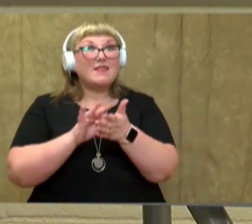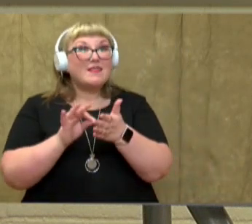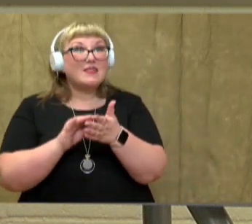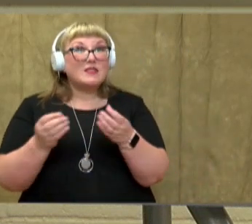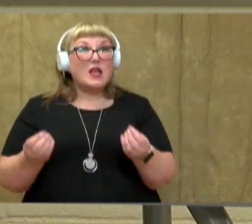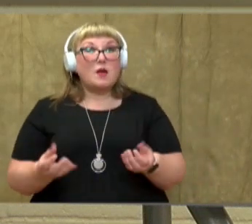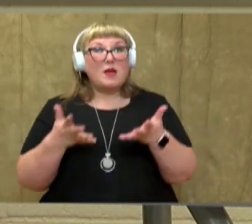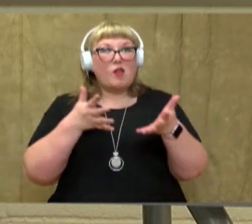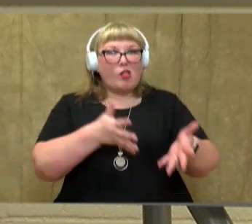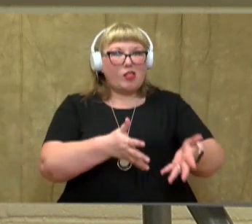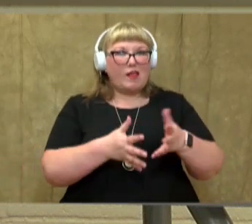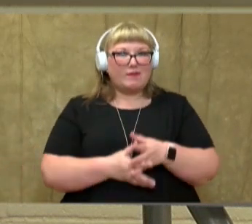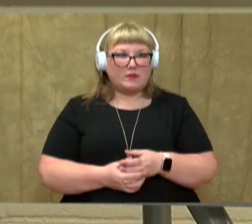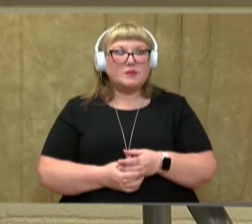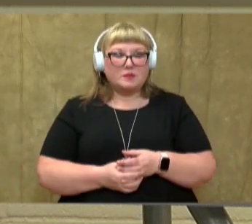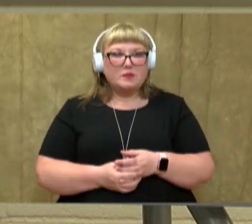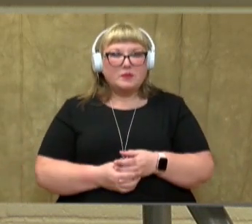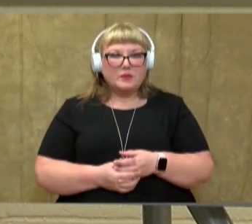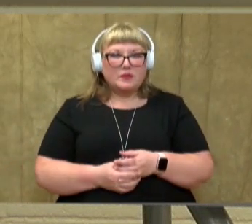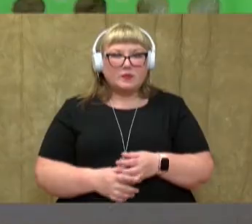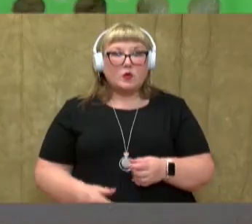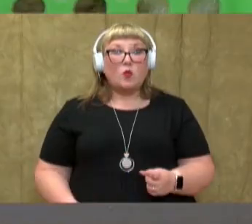many are left in our blue basket.